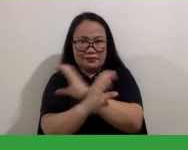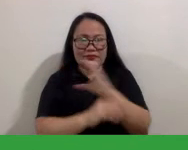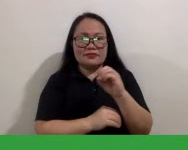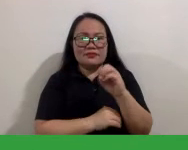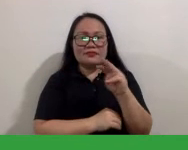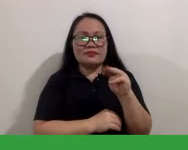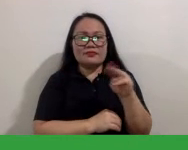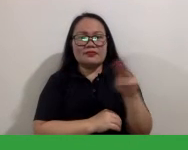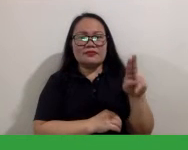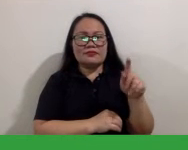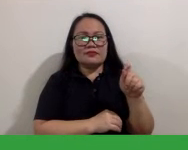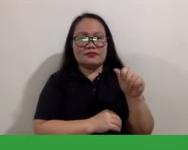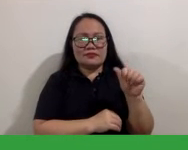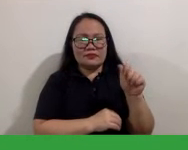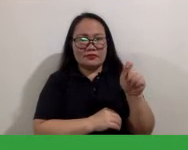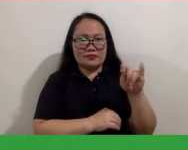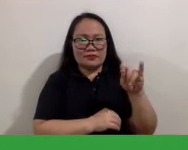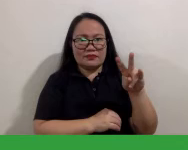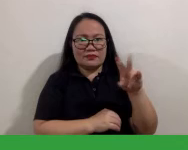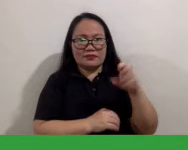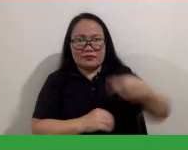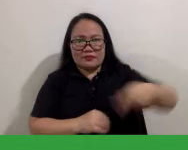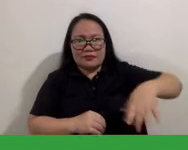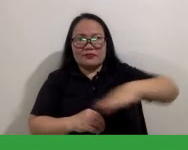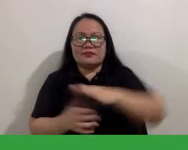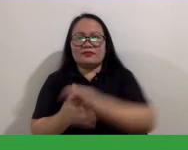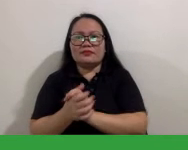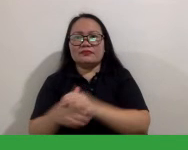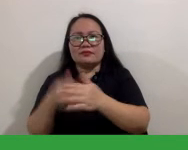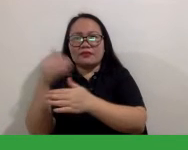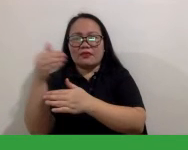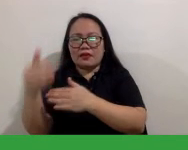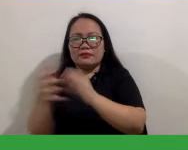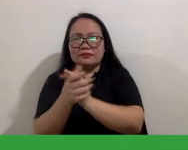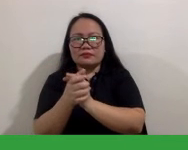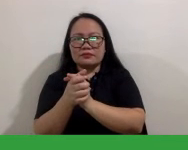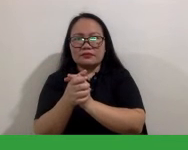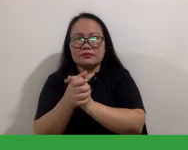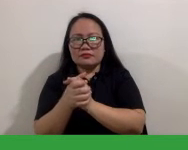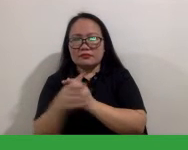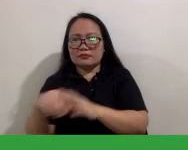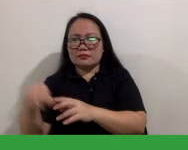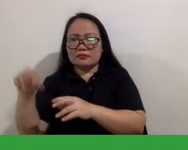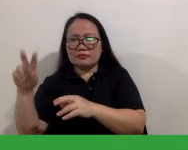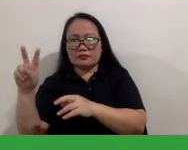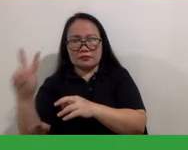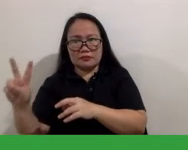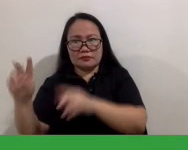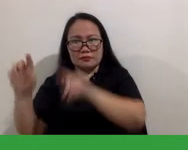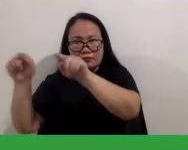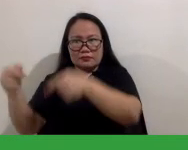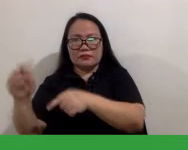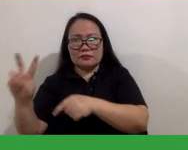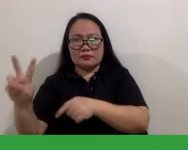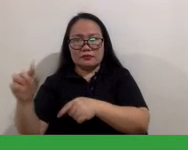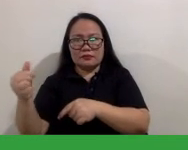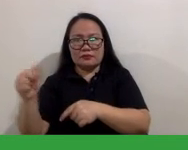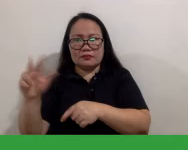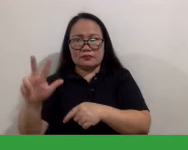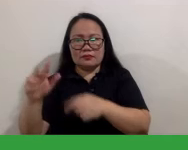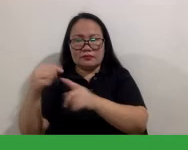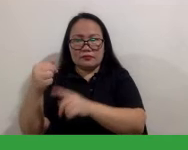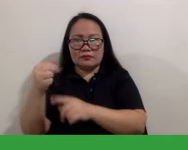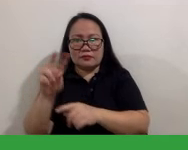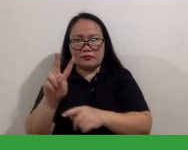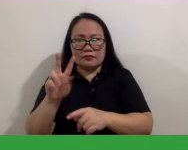pa din. So, this is just commutative property. Okay? And the next, we have the quantity of 2 plus 3 plus 4.